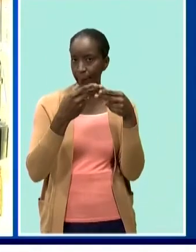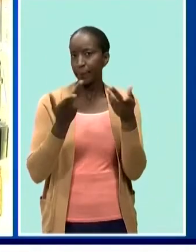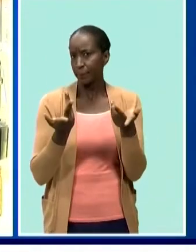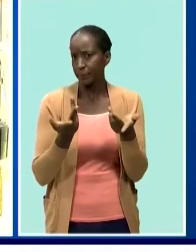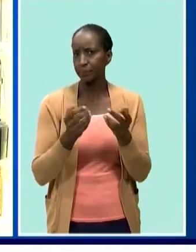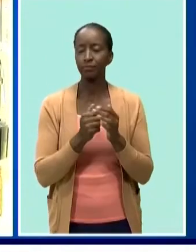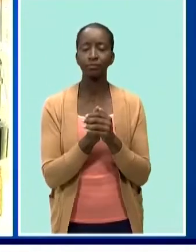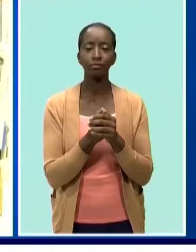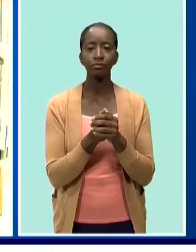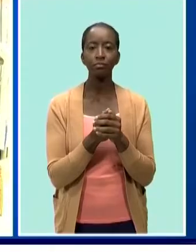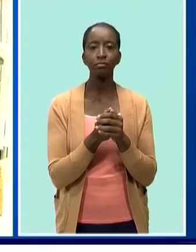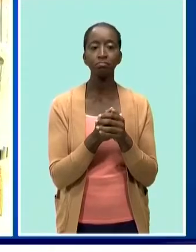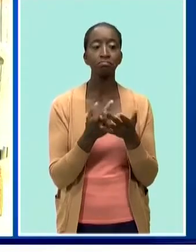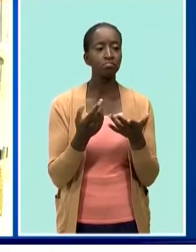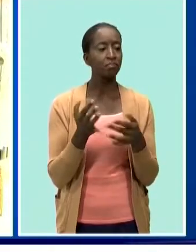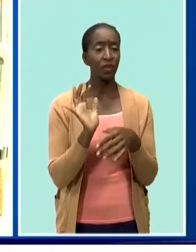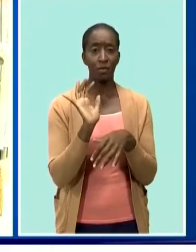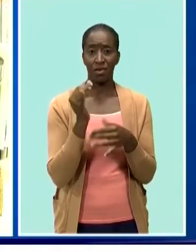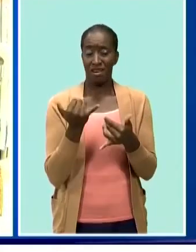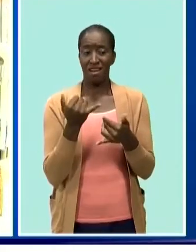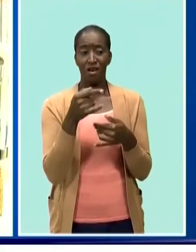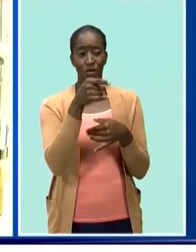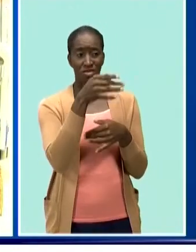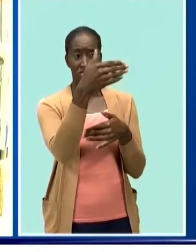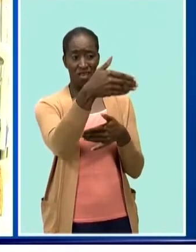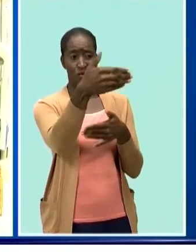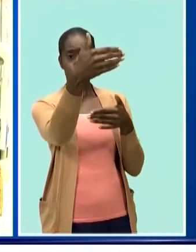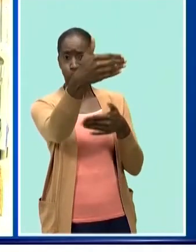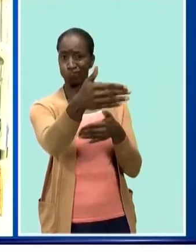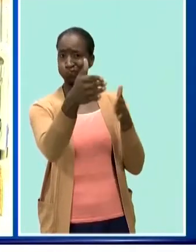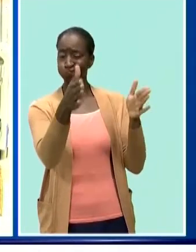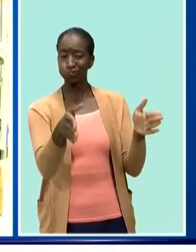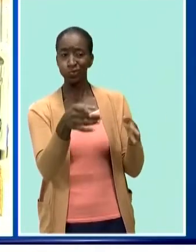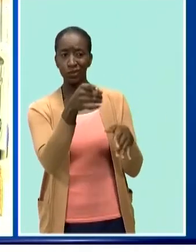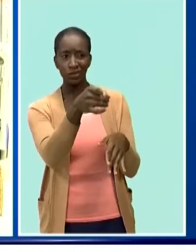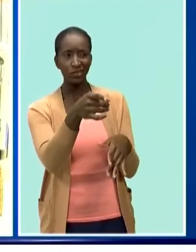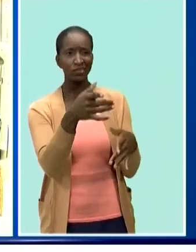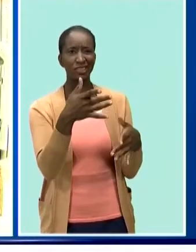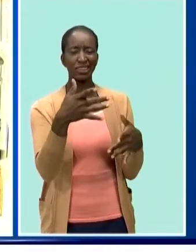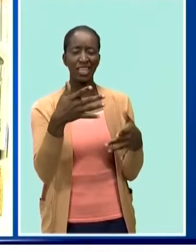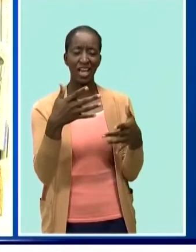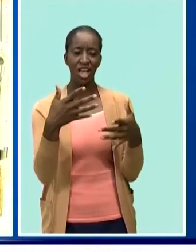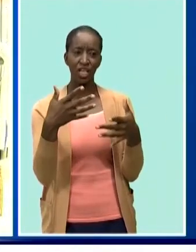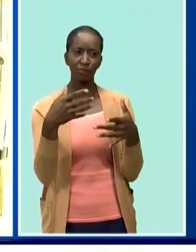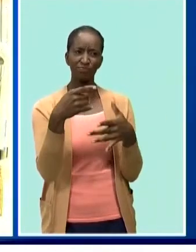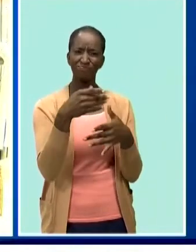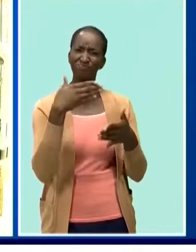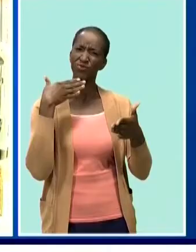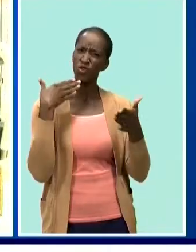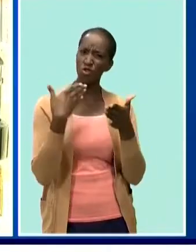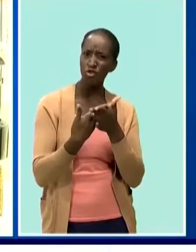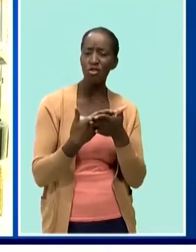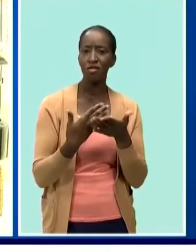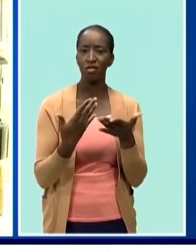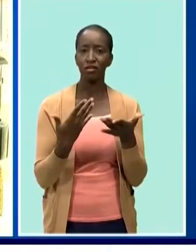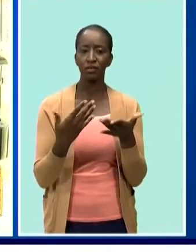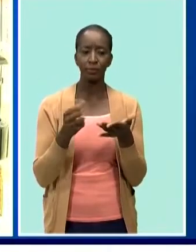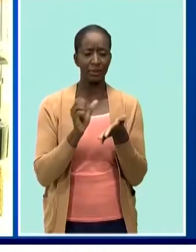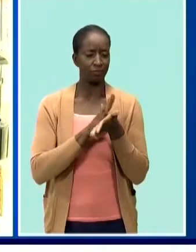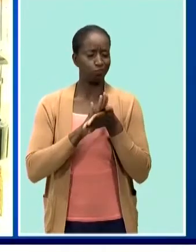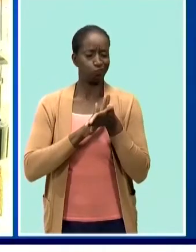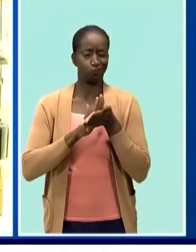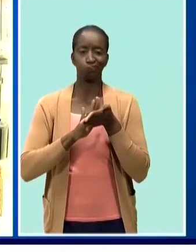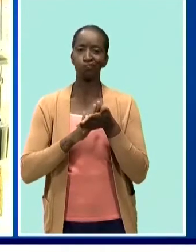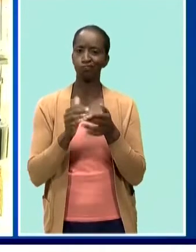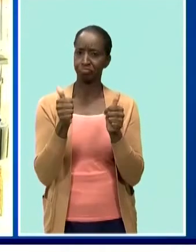that's extremely thick, extremely full of cleaning power. So the cheapest that we can do that is